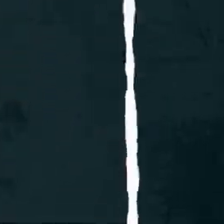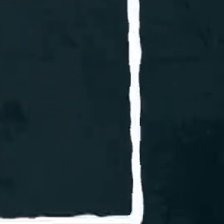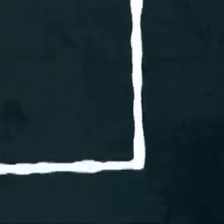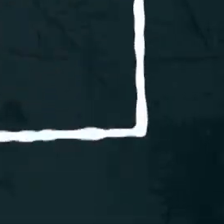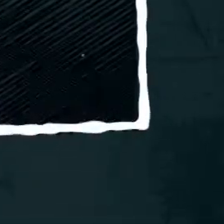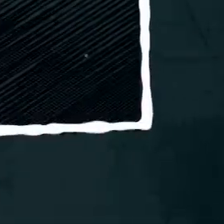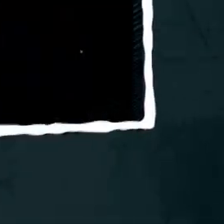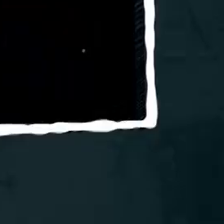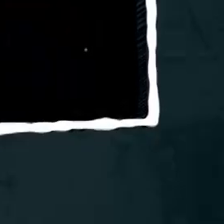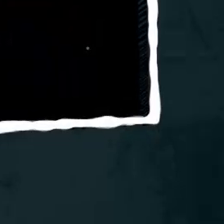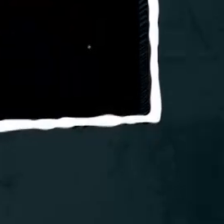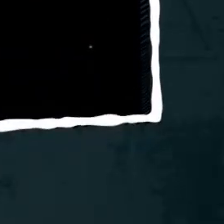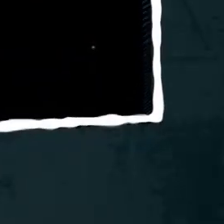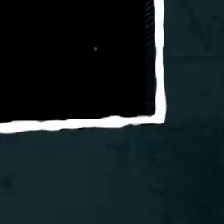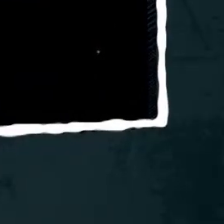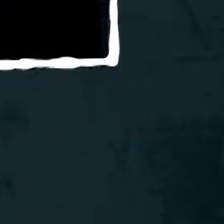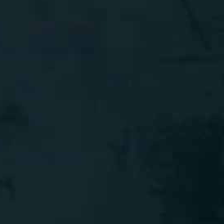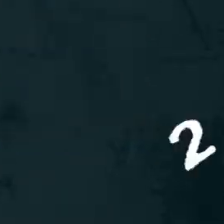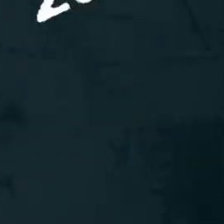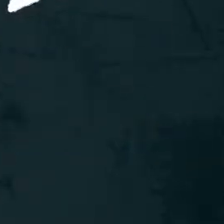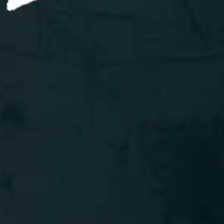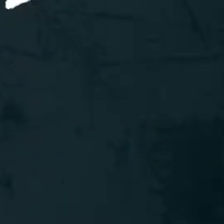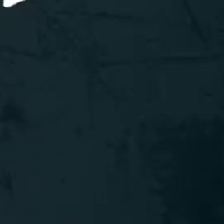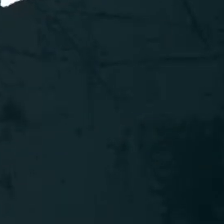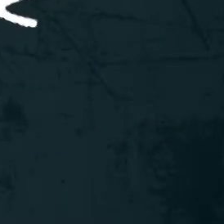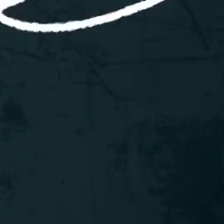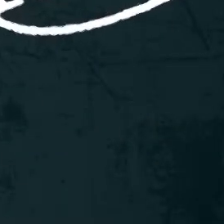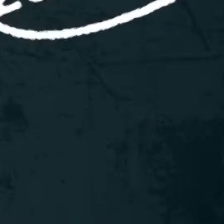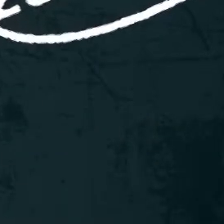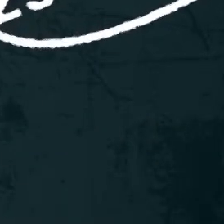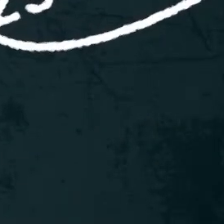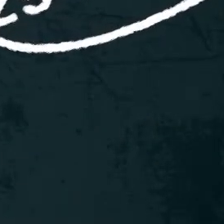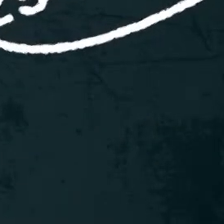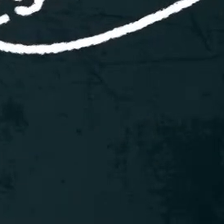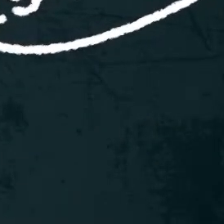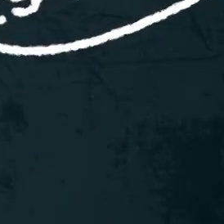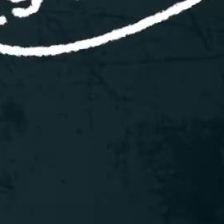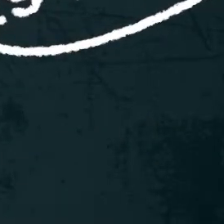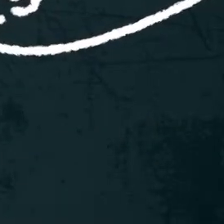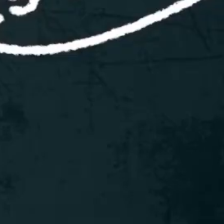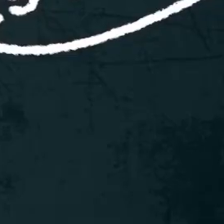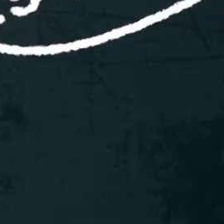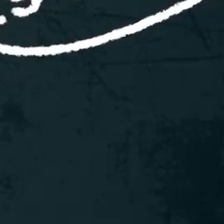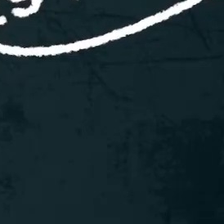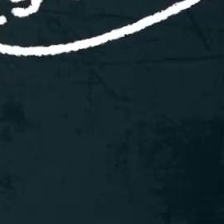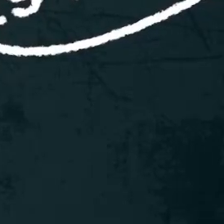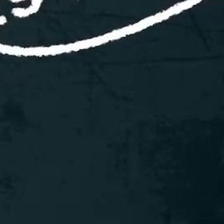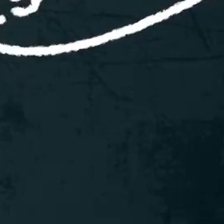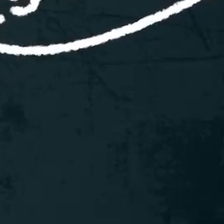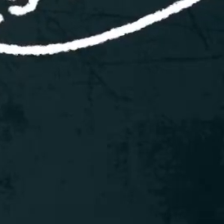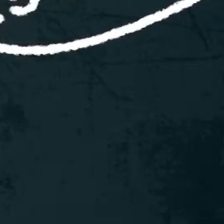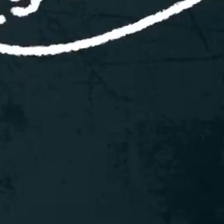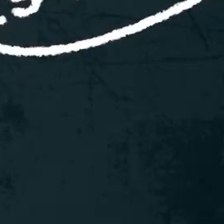Welcome to Study Time, a televised home learning program produced by Rwanda Basic Education Board.